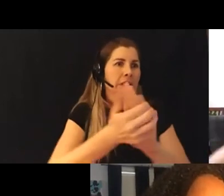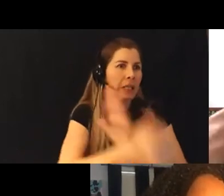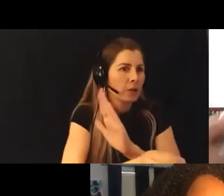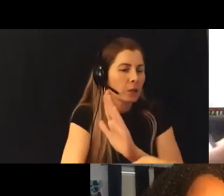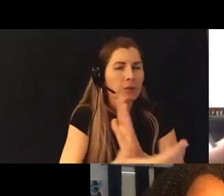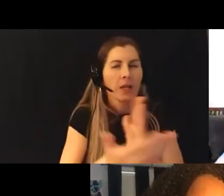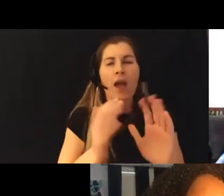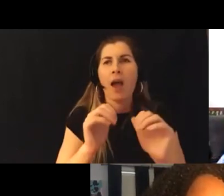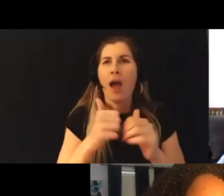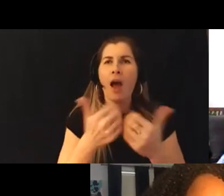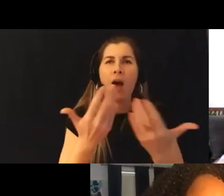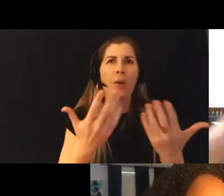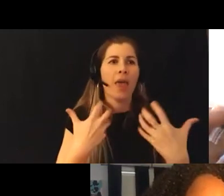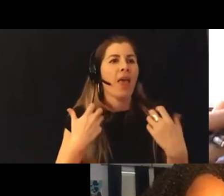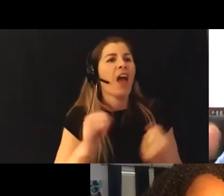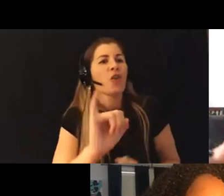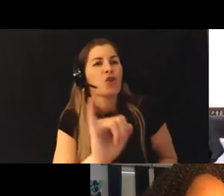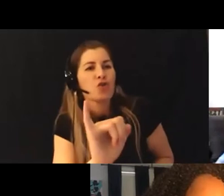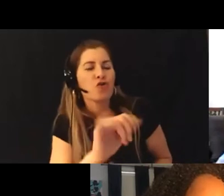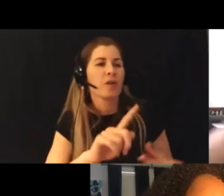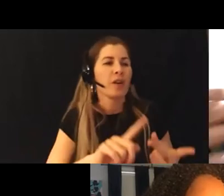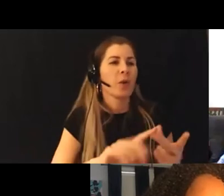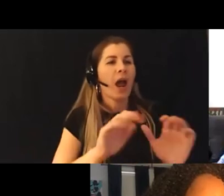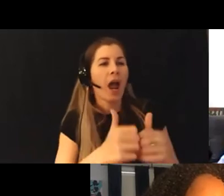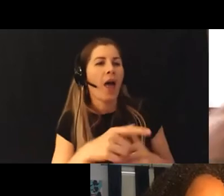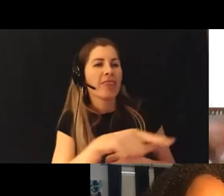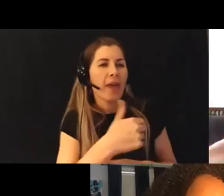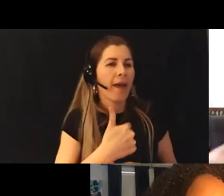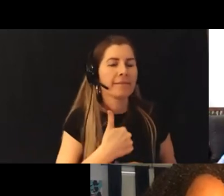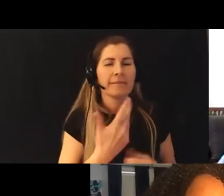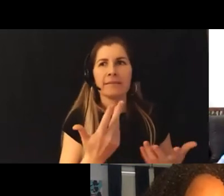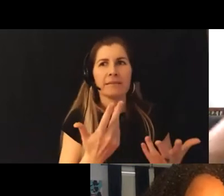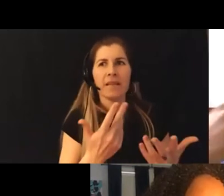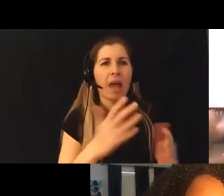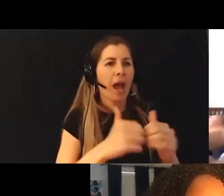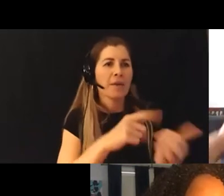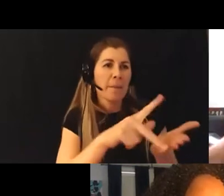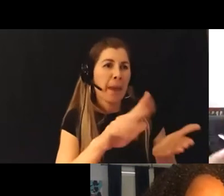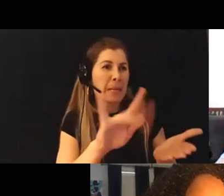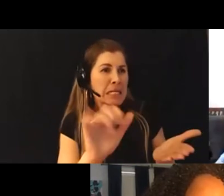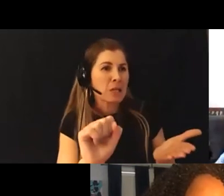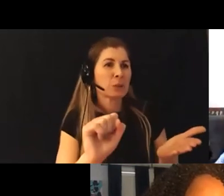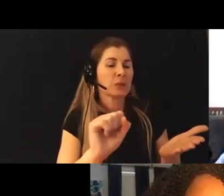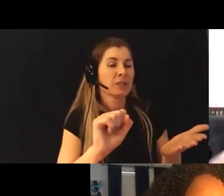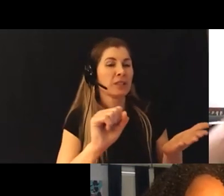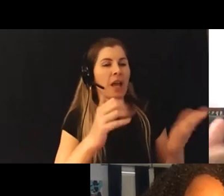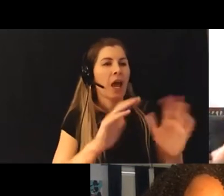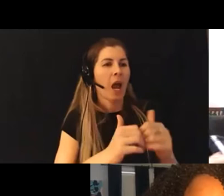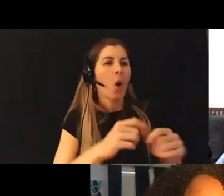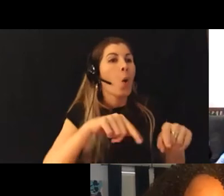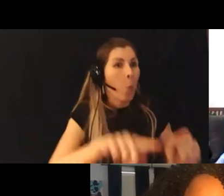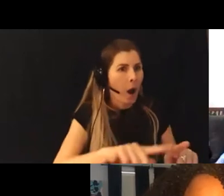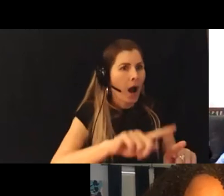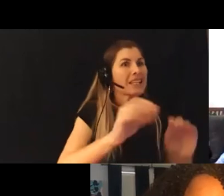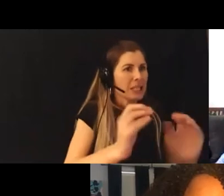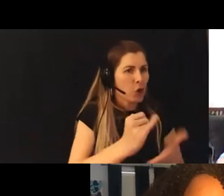care of health insurance? How are they taking care of the roof over their home while they're going through this time of just professionally developing themselves to be ready for